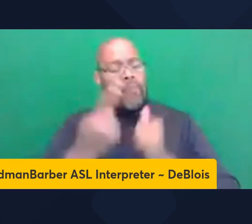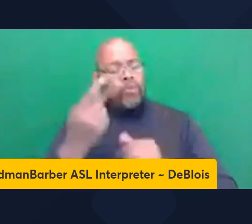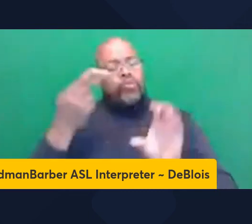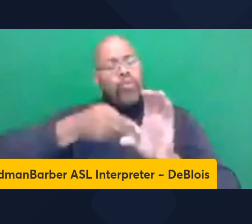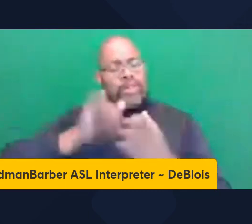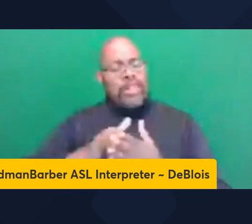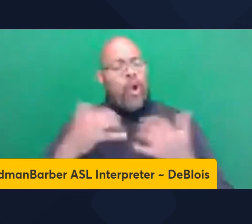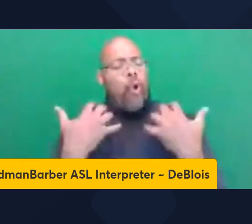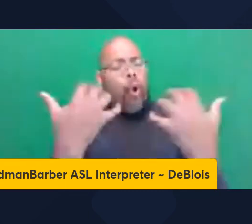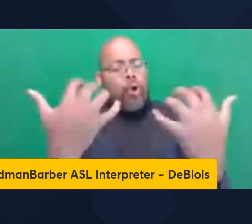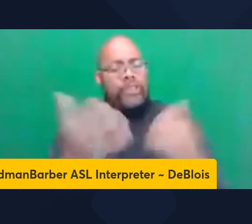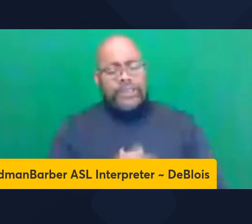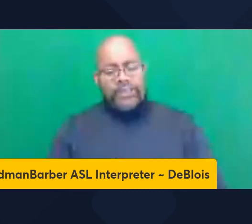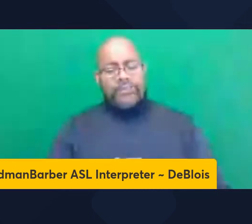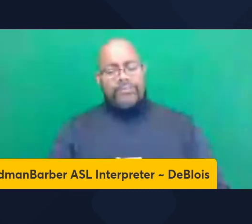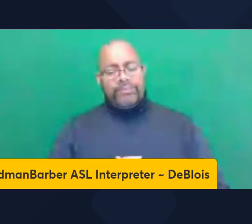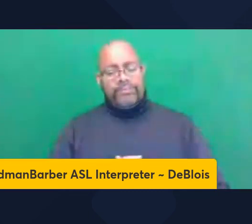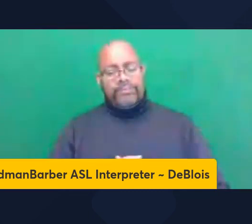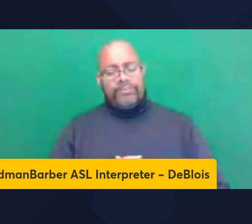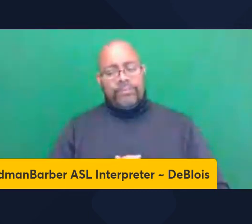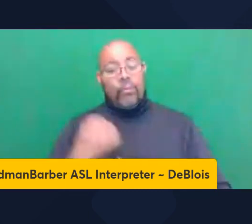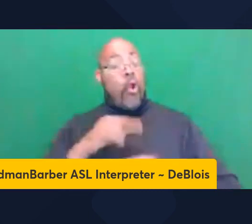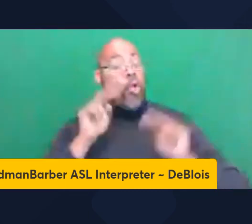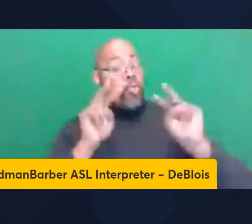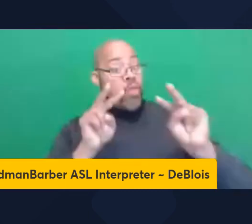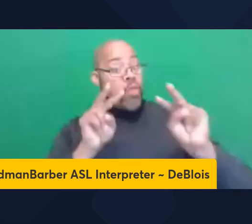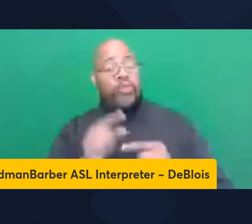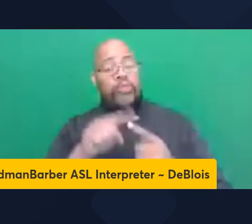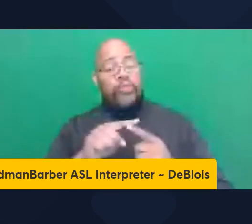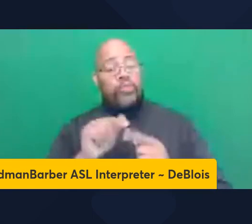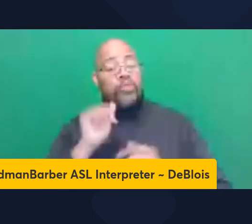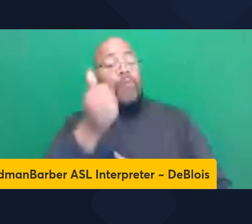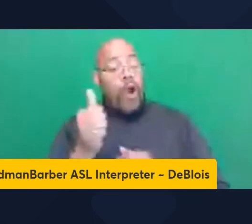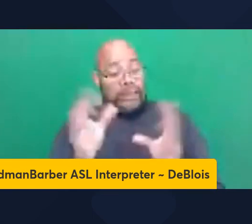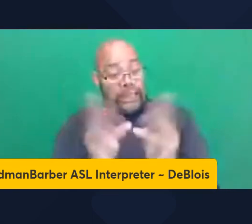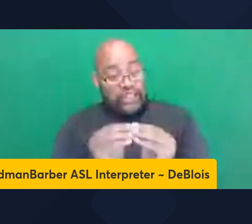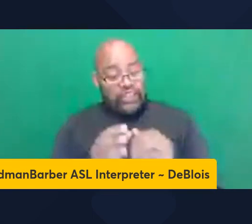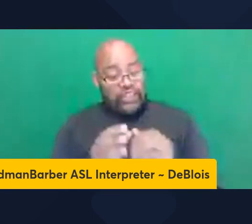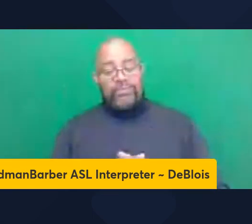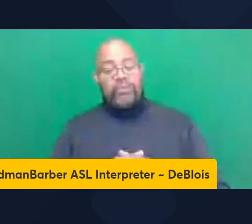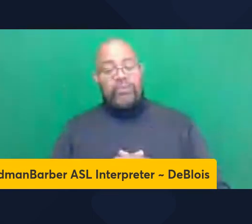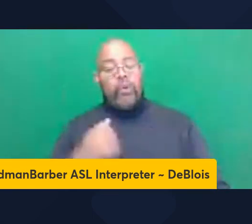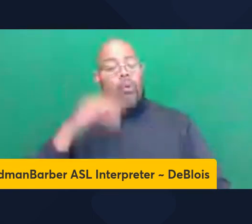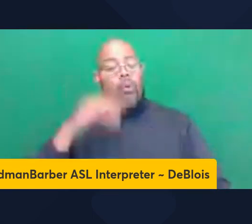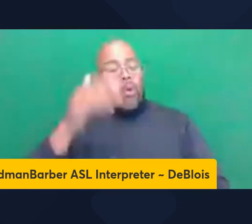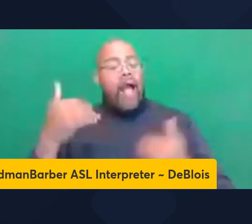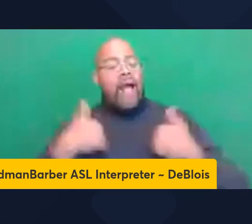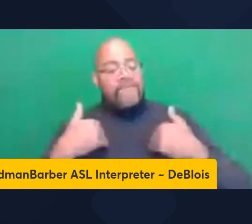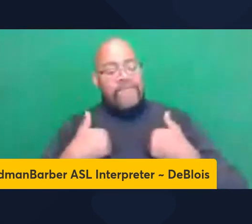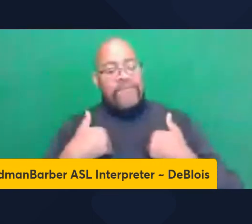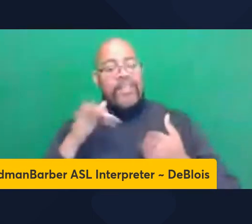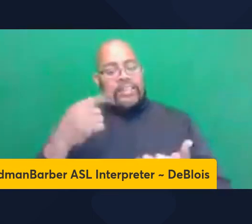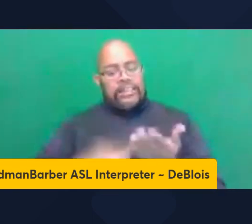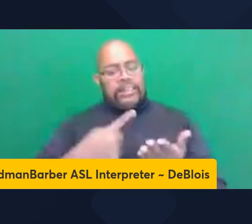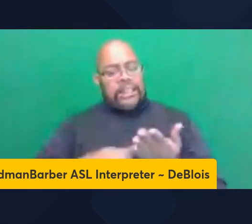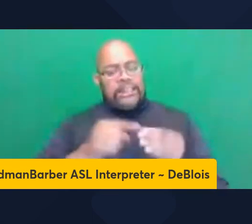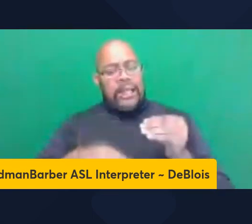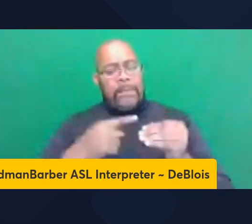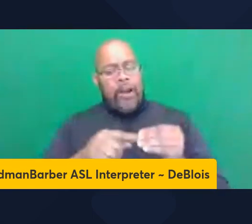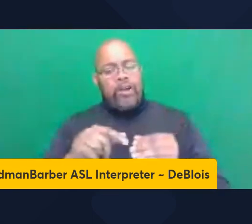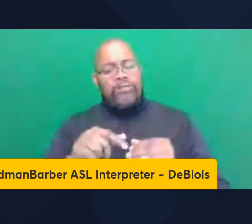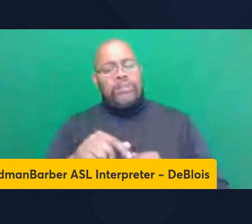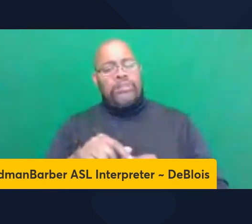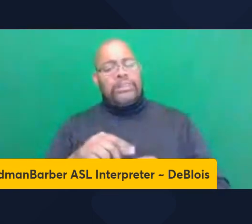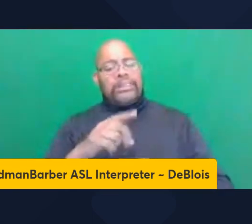So we look forward to tomorrow's session, where we'll be discussing about immunology without